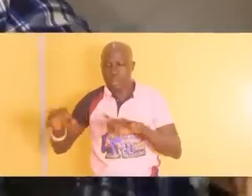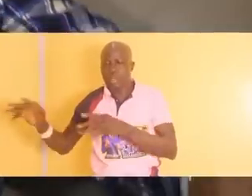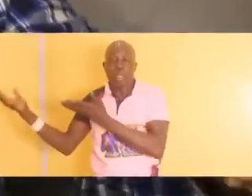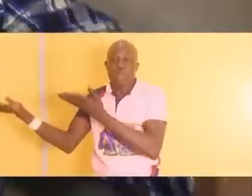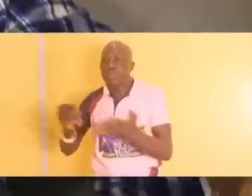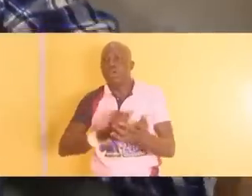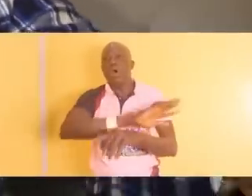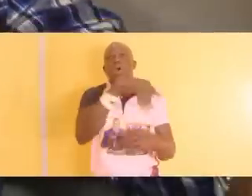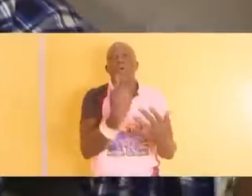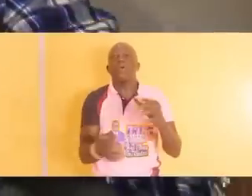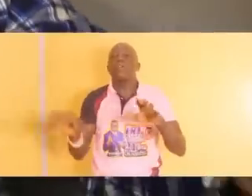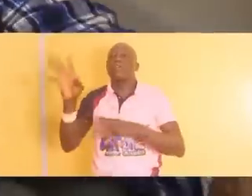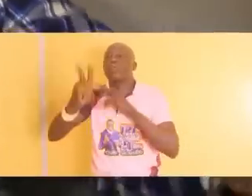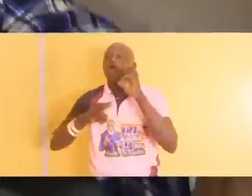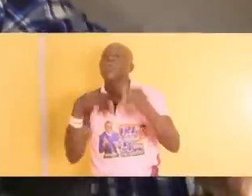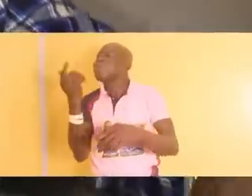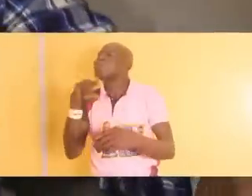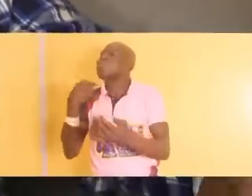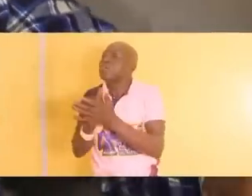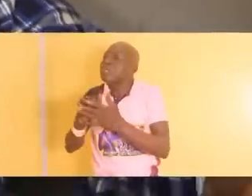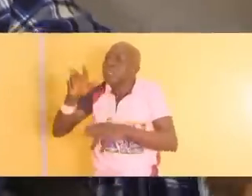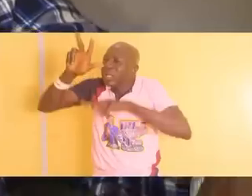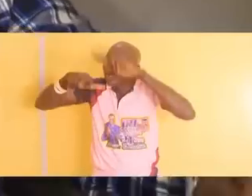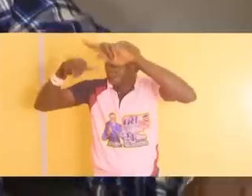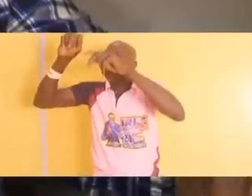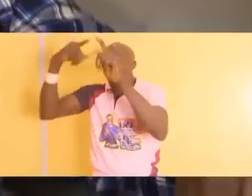Oh, on the ocean.